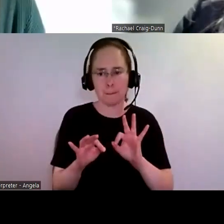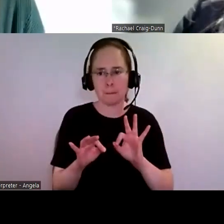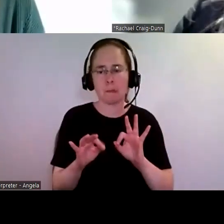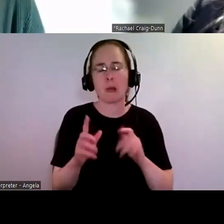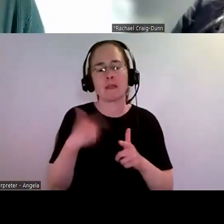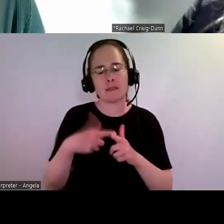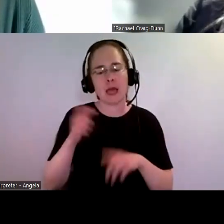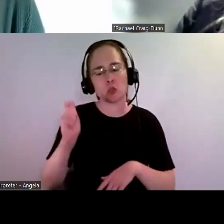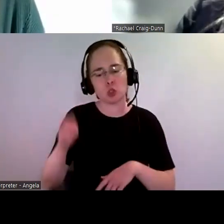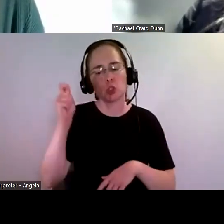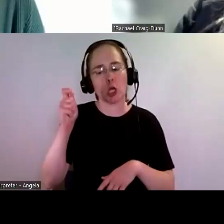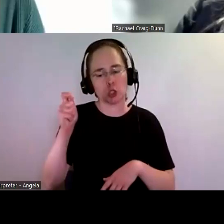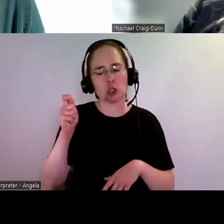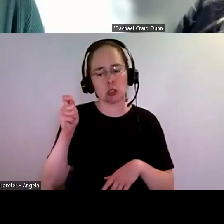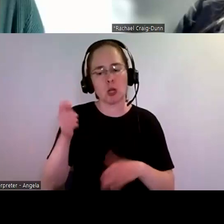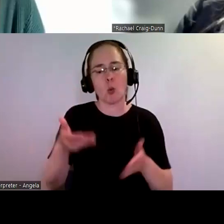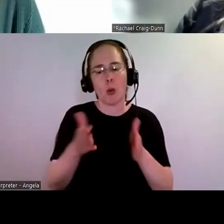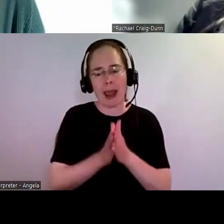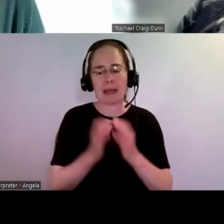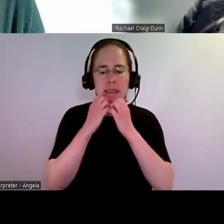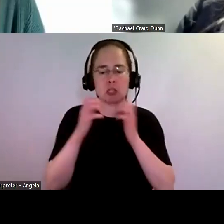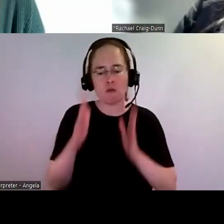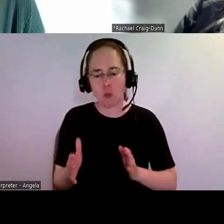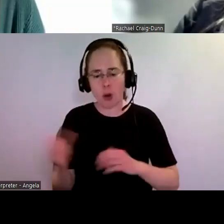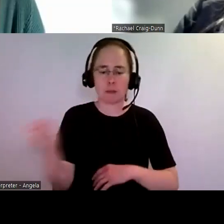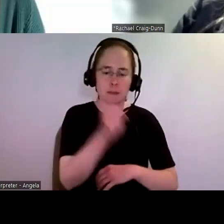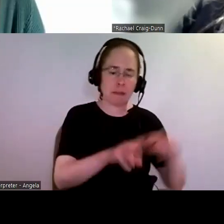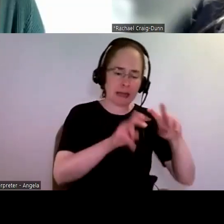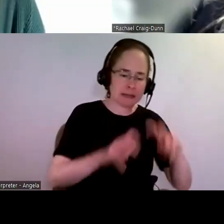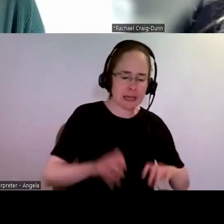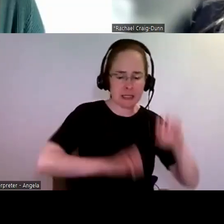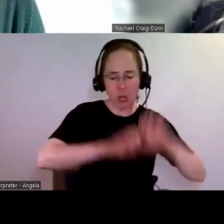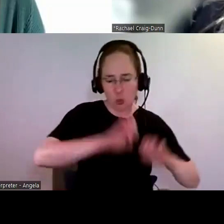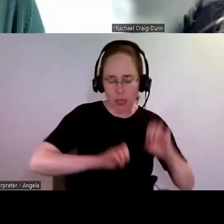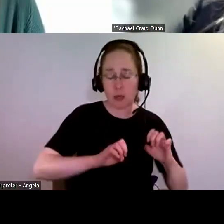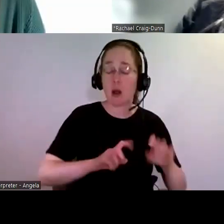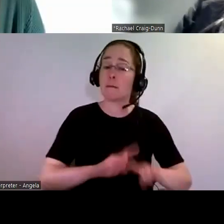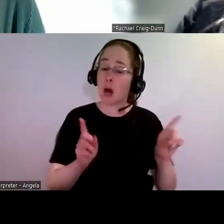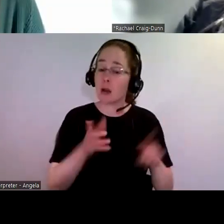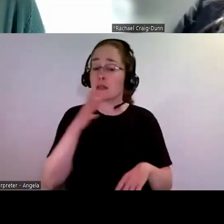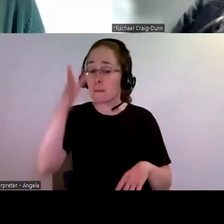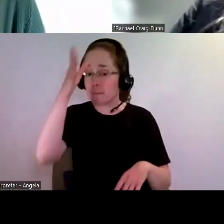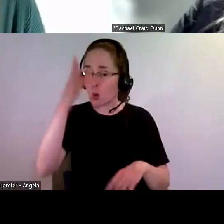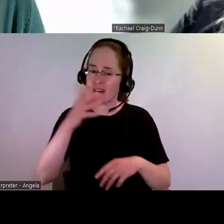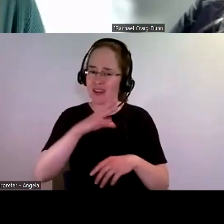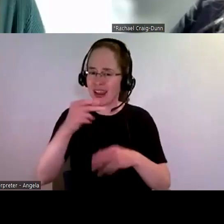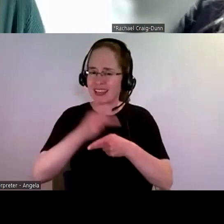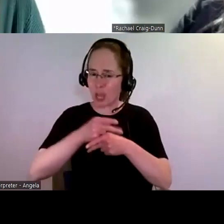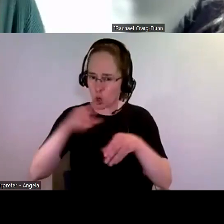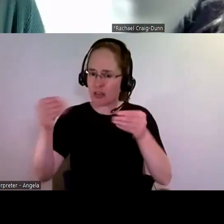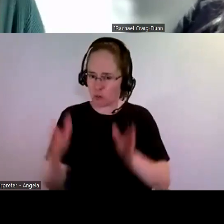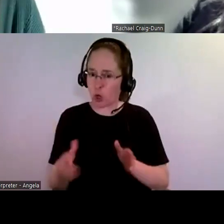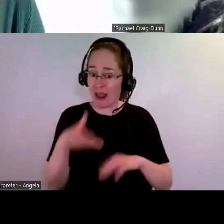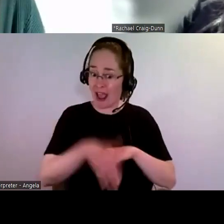judge would have the loved one taken to be assessed and evaluated. But then the parent and caregiver, upon